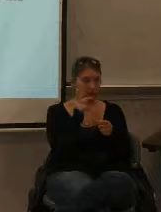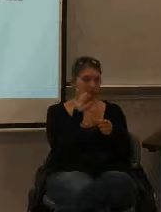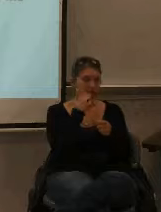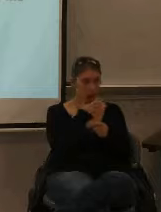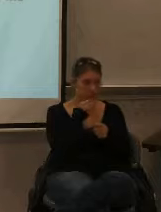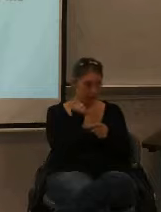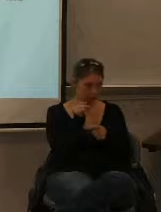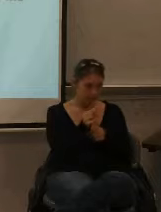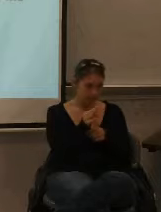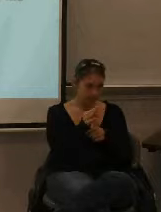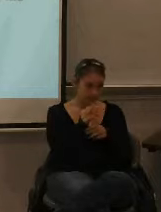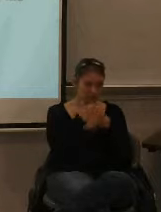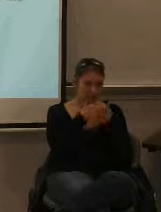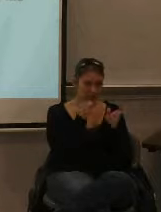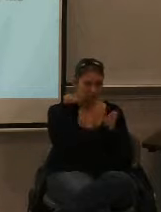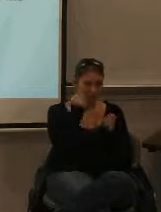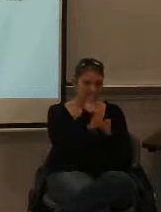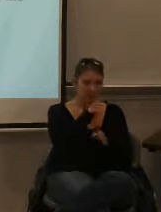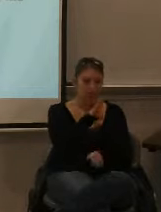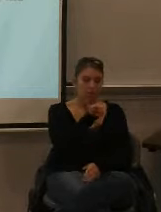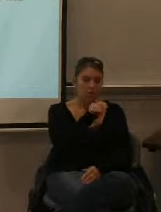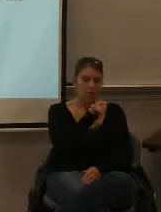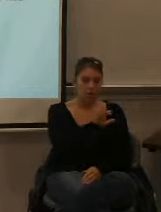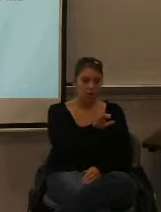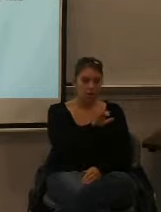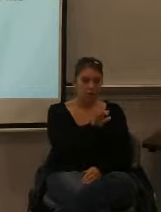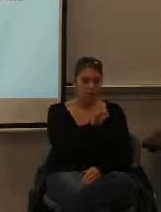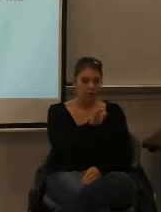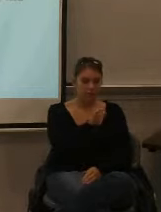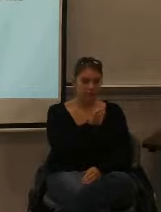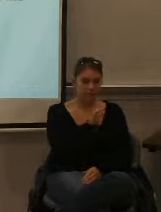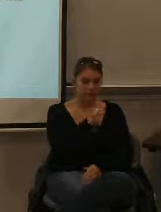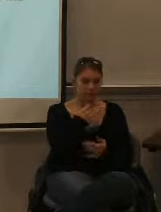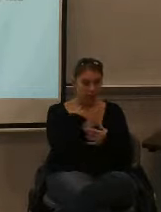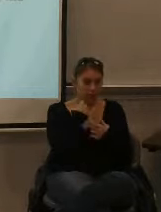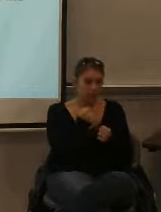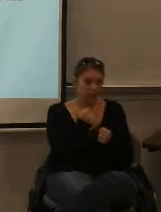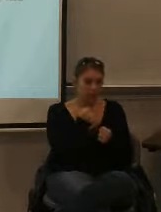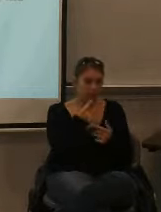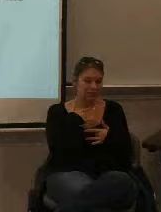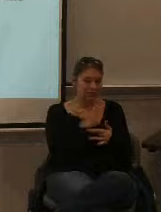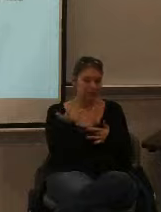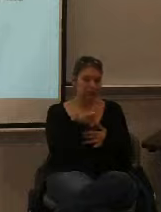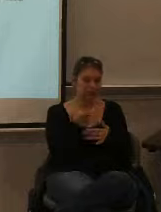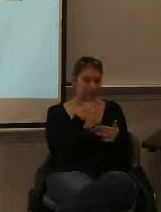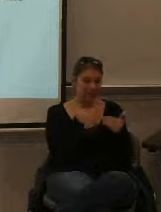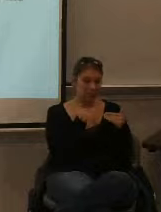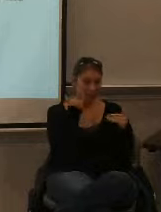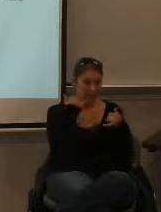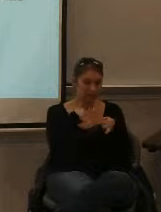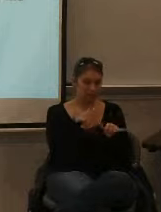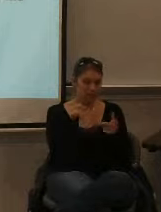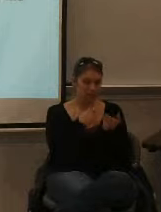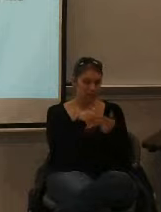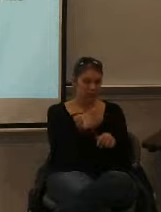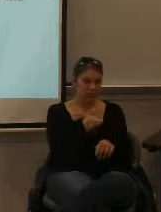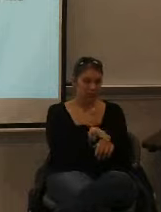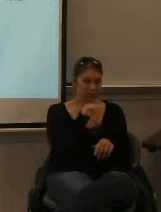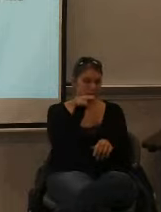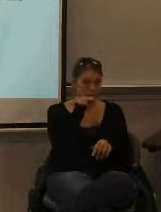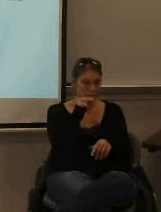general idea is that the biotic integrity tends, all things being equal, if you stay towards the natural